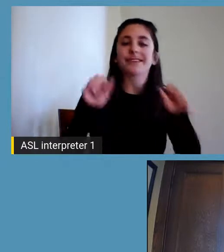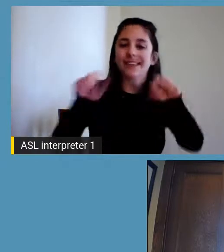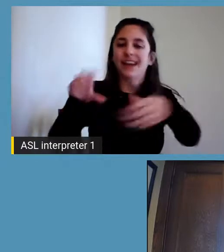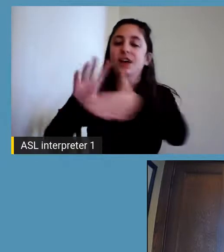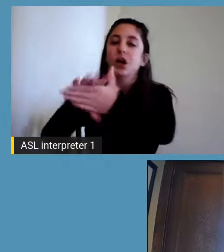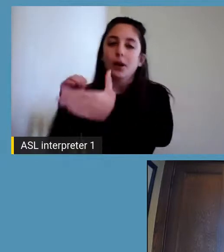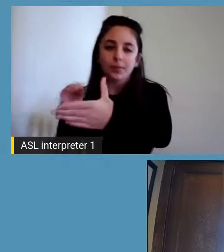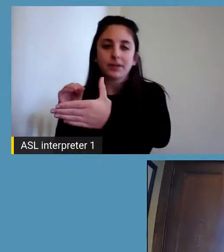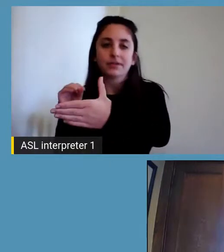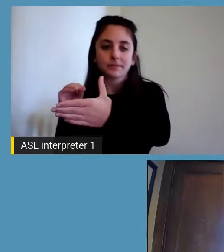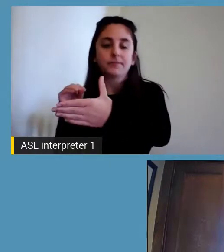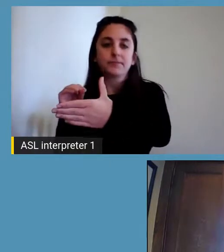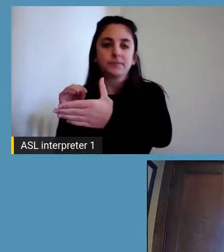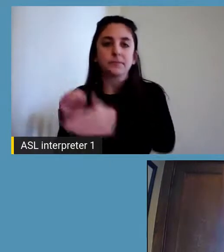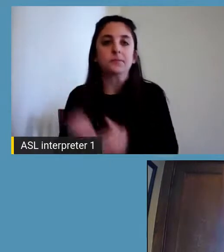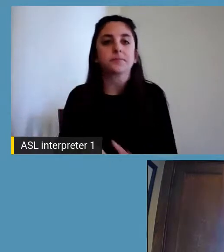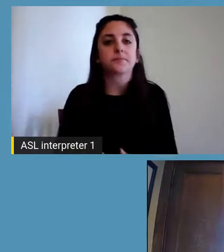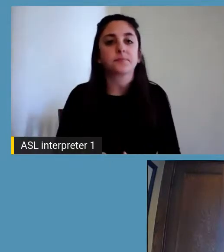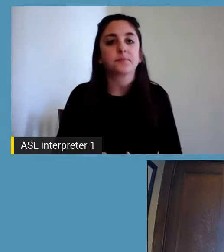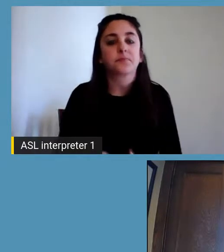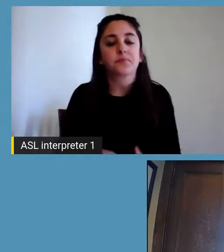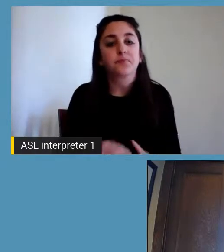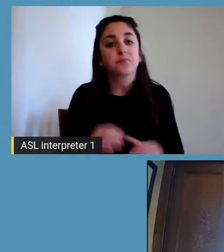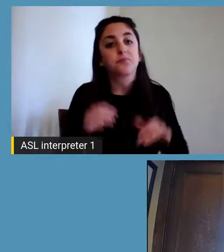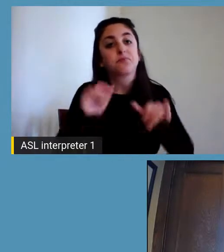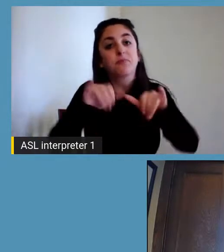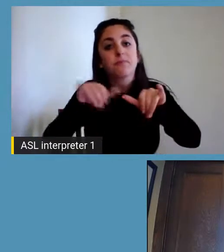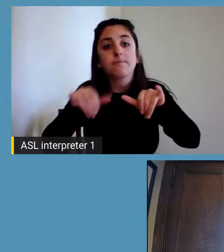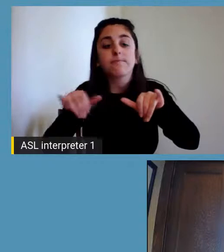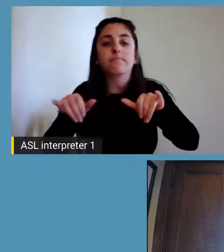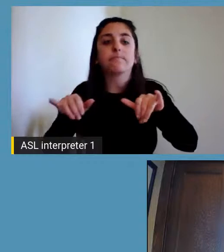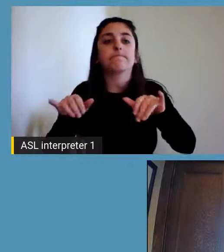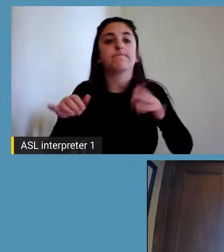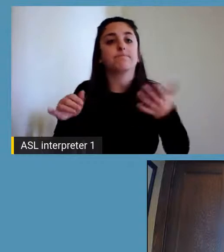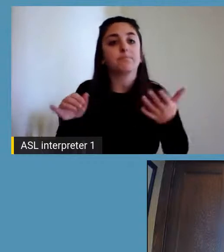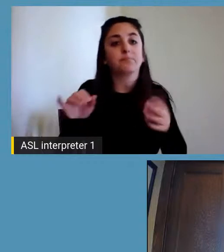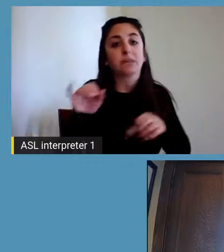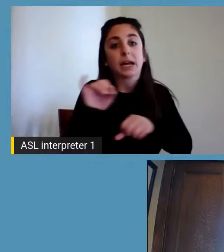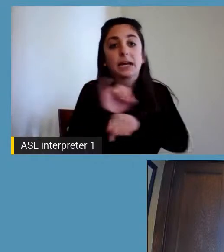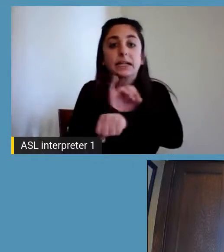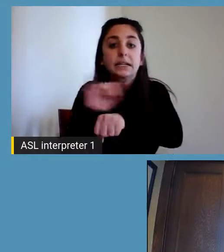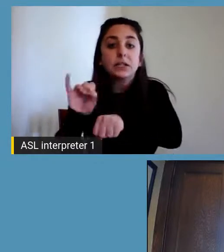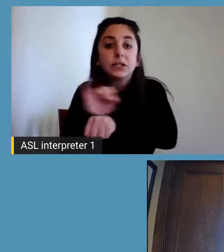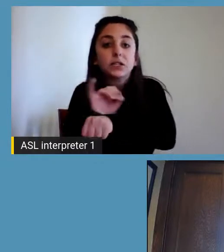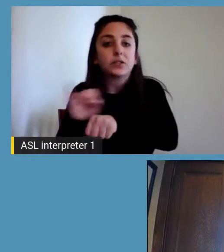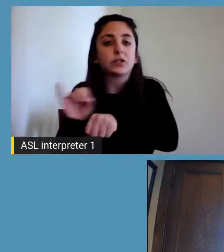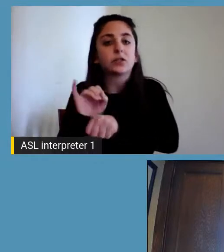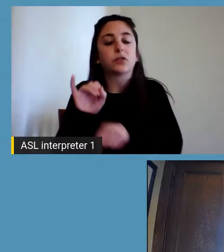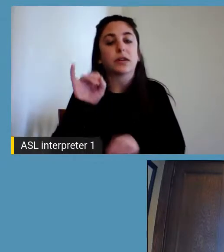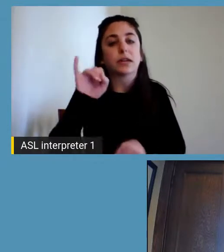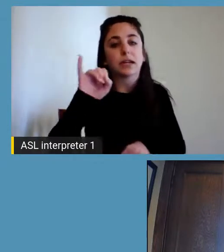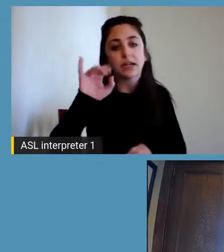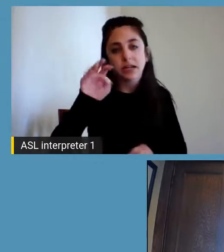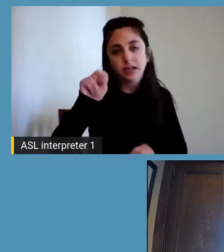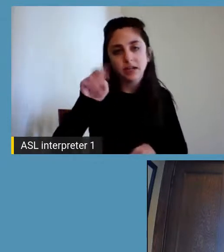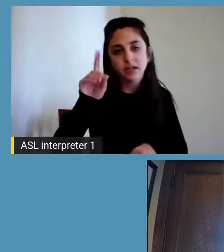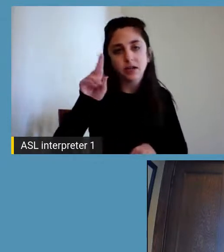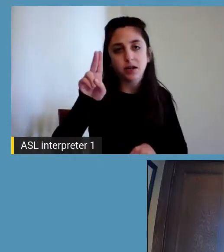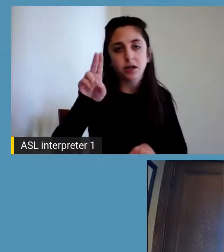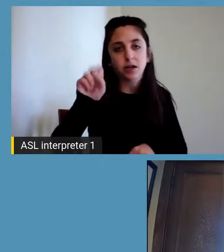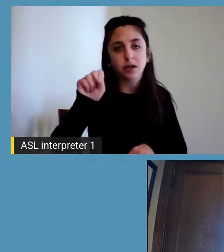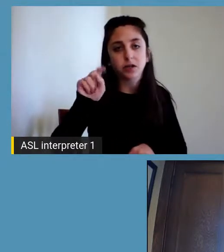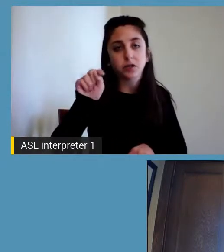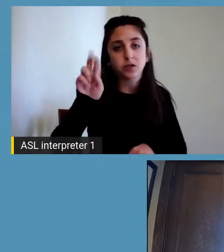As with the Wallace Simpson, the pattern industry went nuts in the 1930s and started actually putting patterns out of